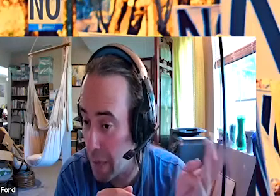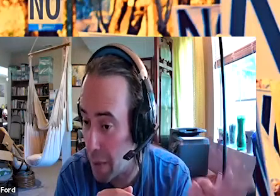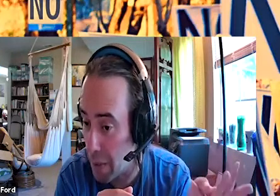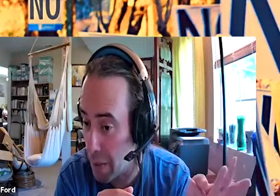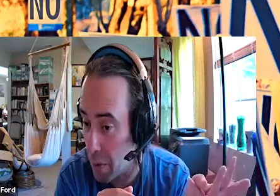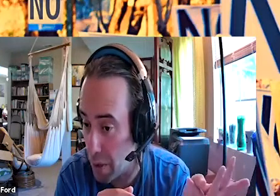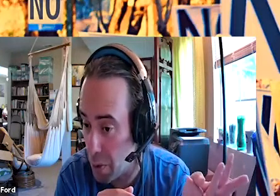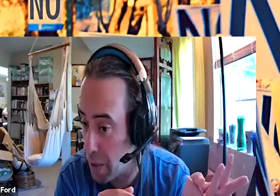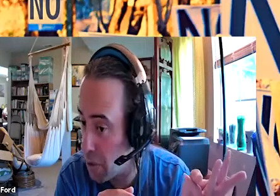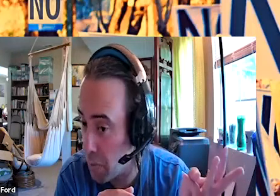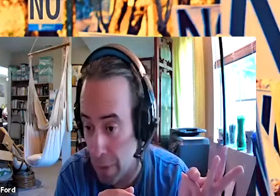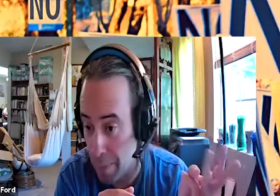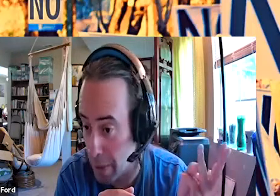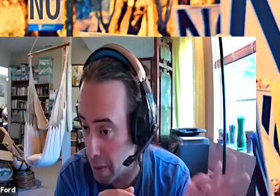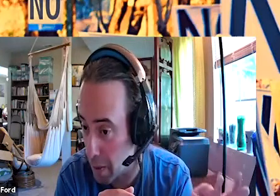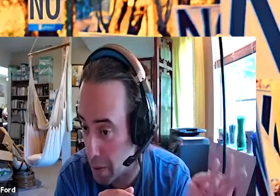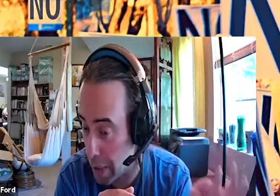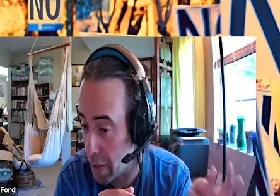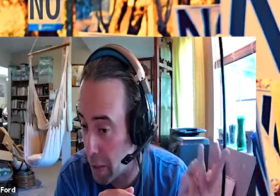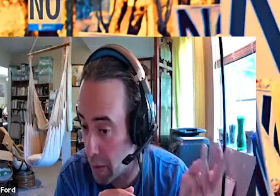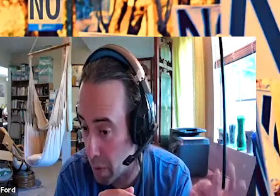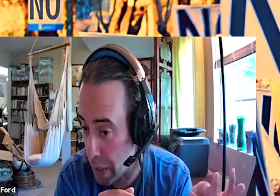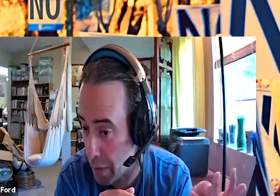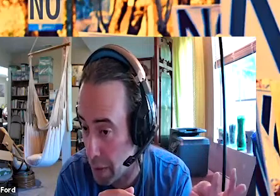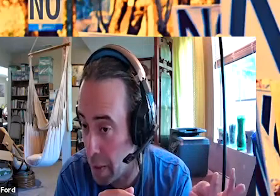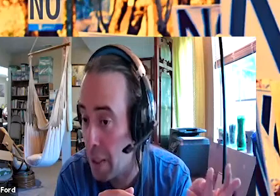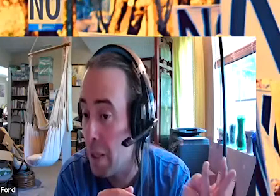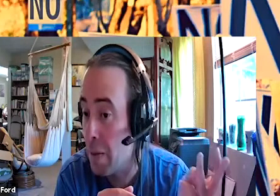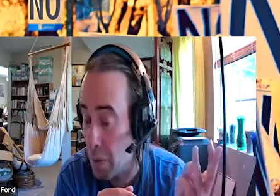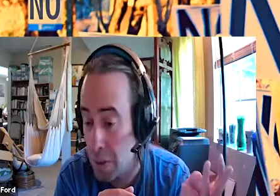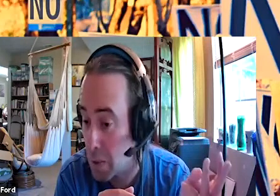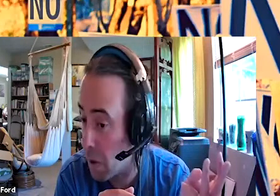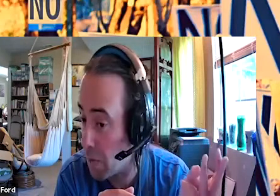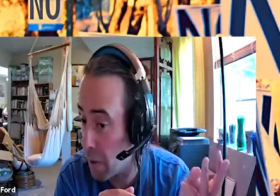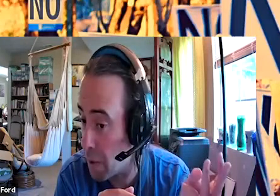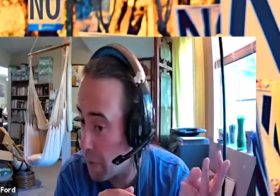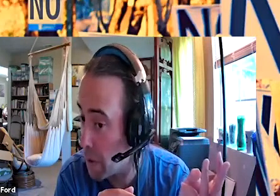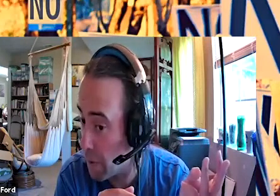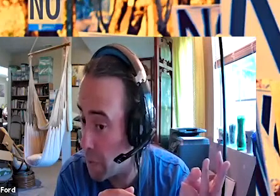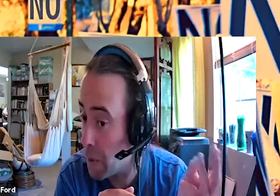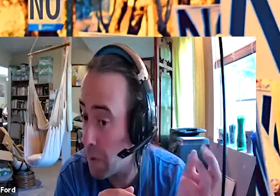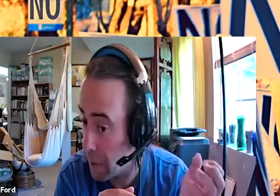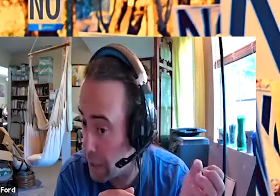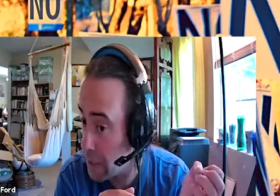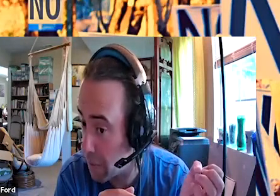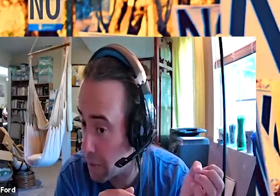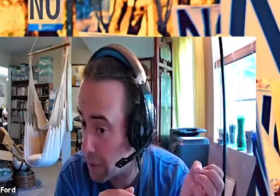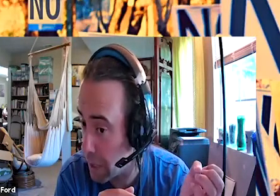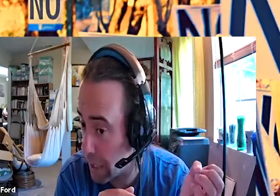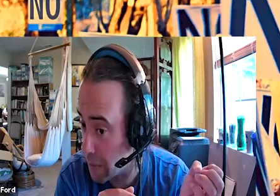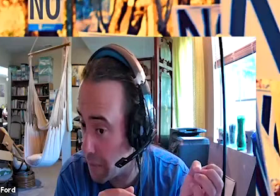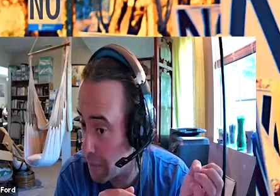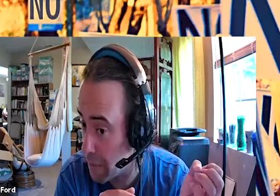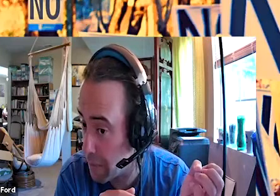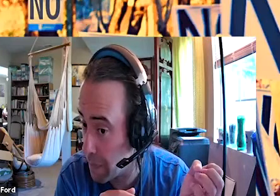have, if they evaluated you on a duty that you have not been clearly trained on or given, those things are all very, very grievable and very easy for us